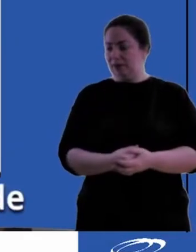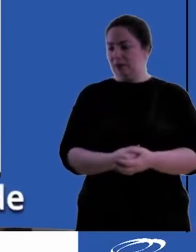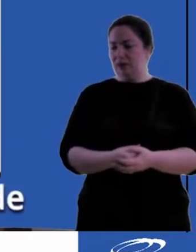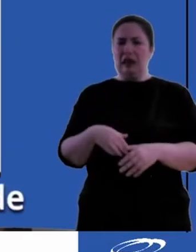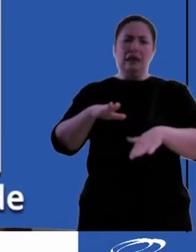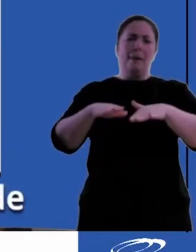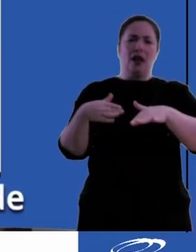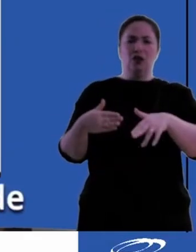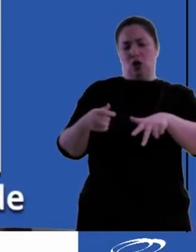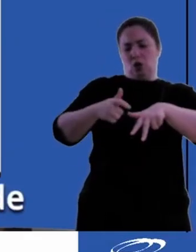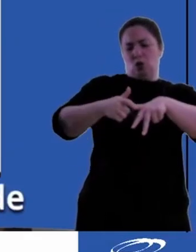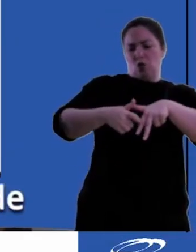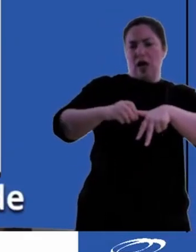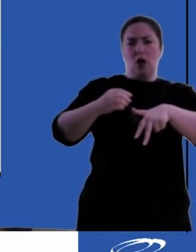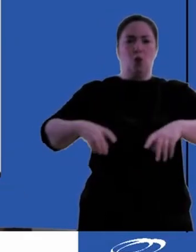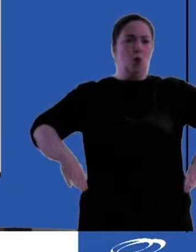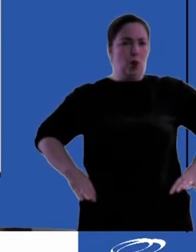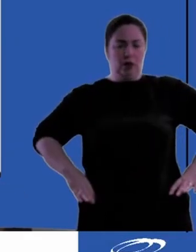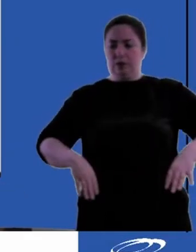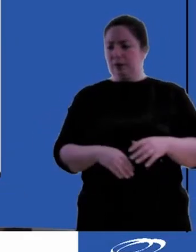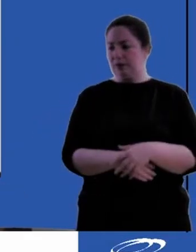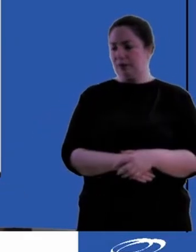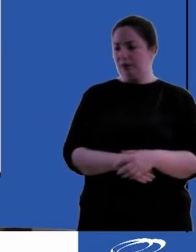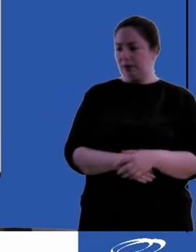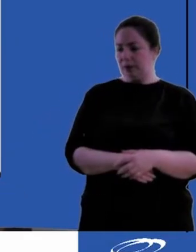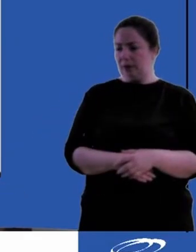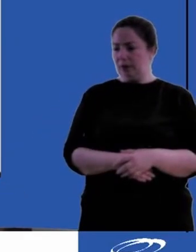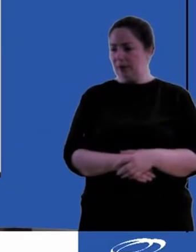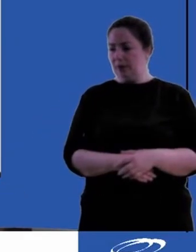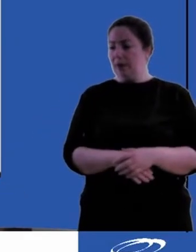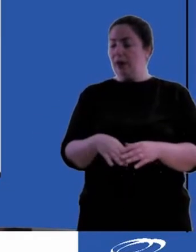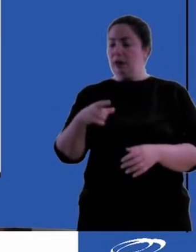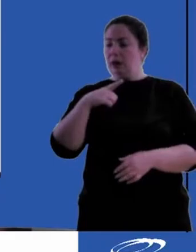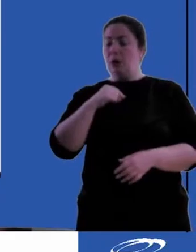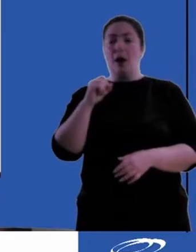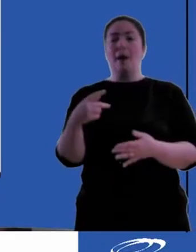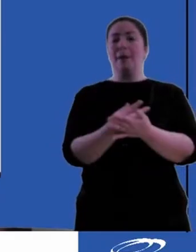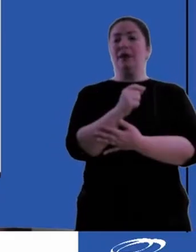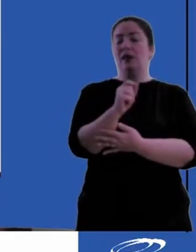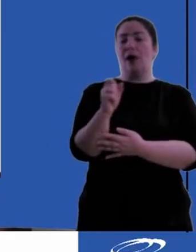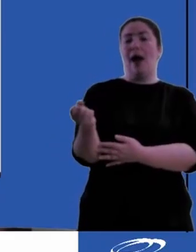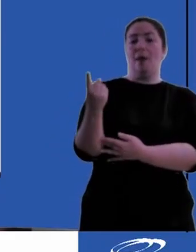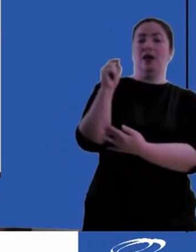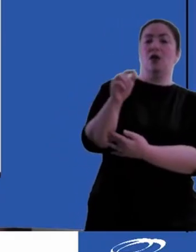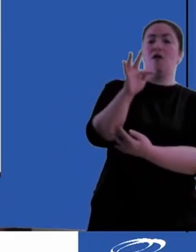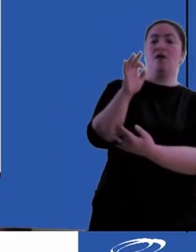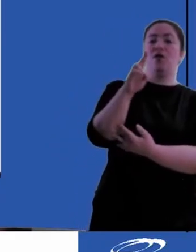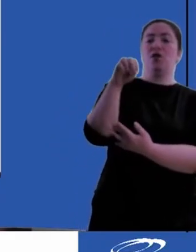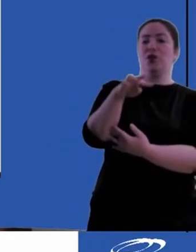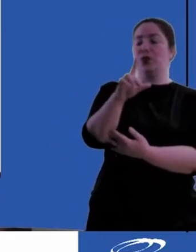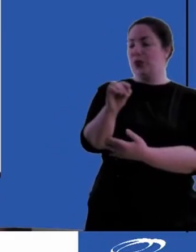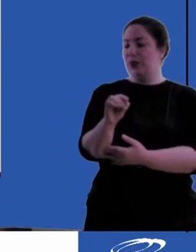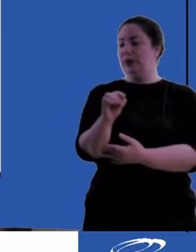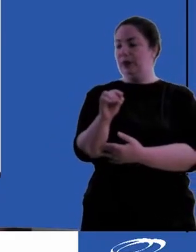me. So clinicians like to order fungal and mycobacterial cultures, and at least one of them was done in 56% of episodes. So this